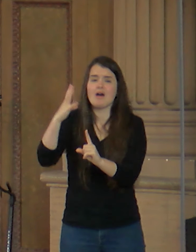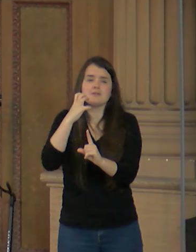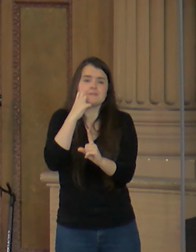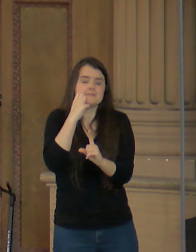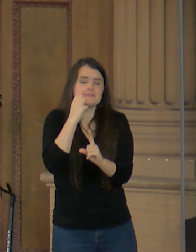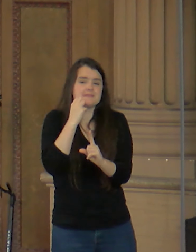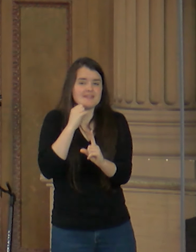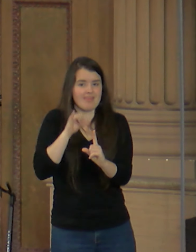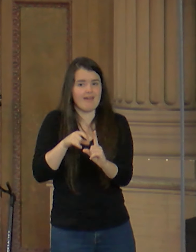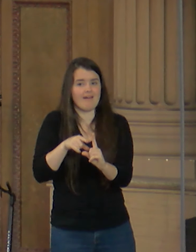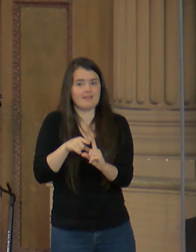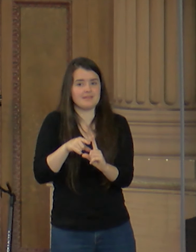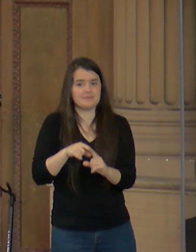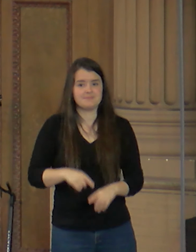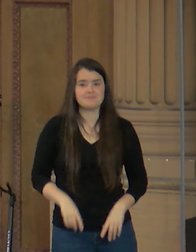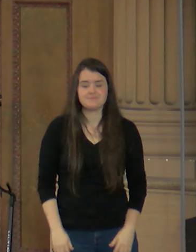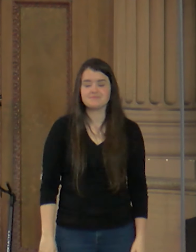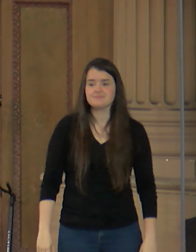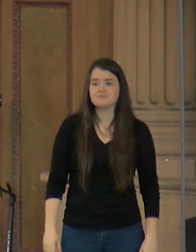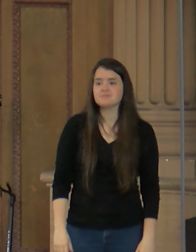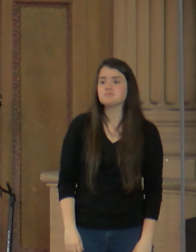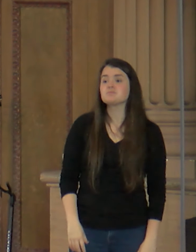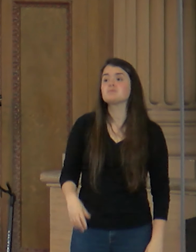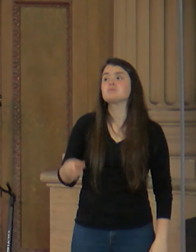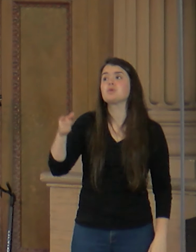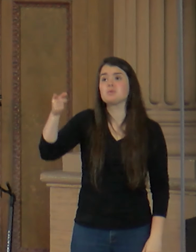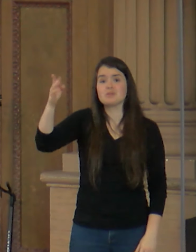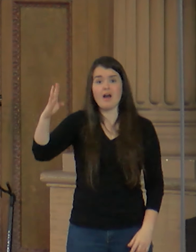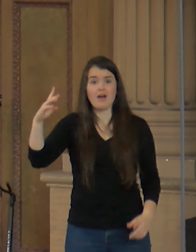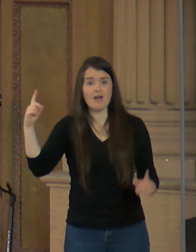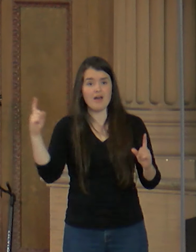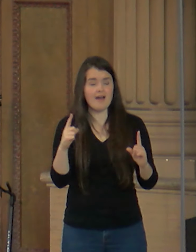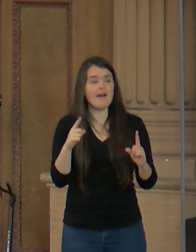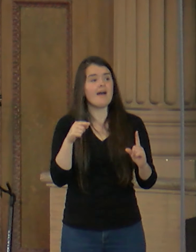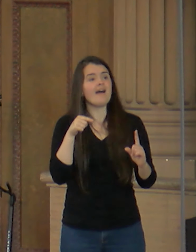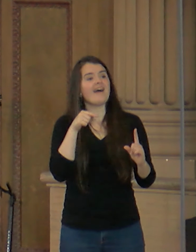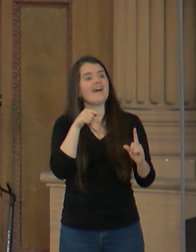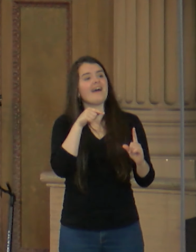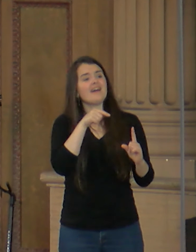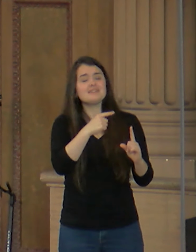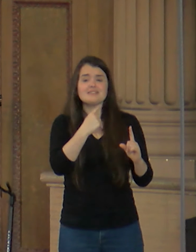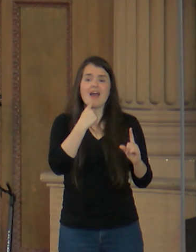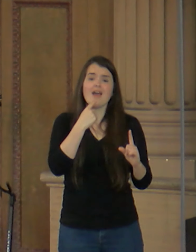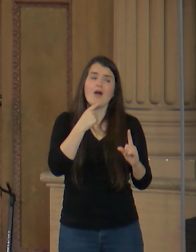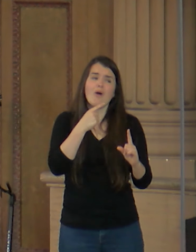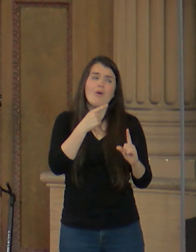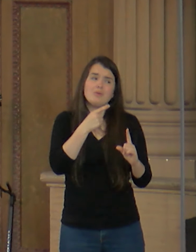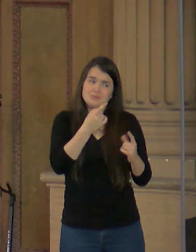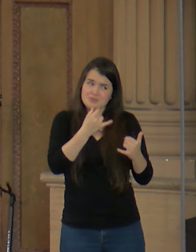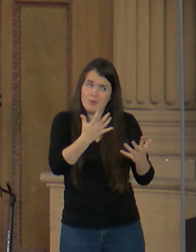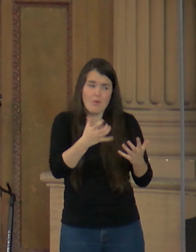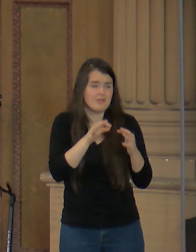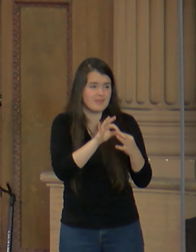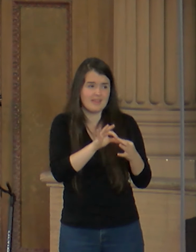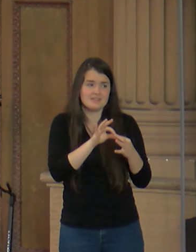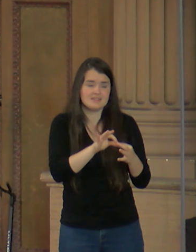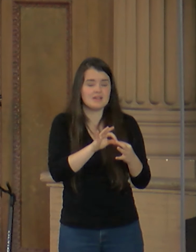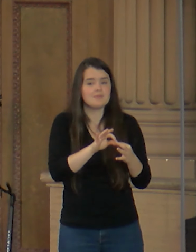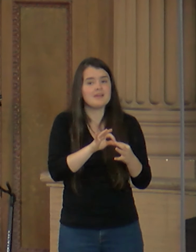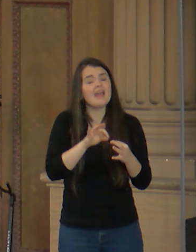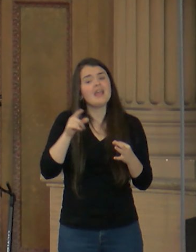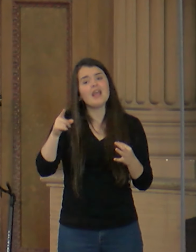So it seems to be, as God sets the tone here, that he's making clear that Job has mostly passed the test. God's tone is definitely stern, but it's